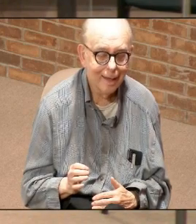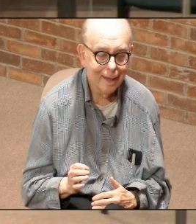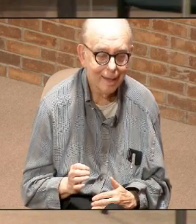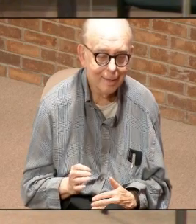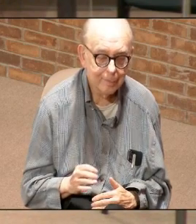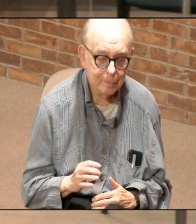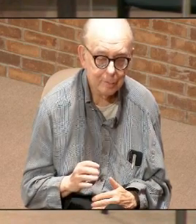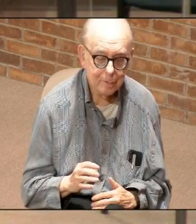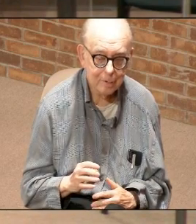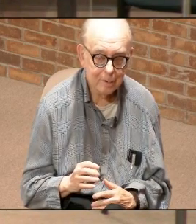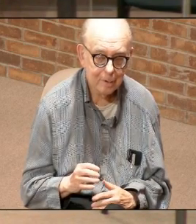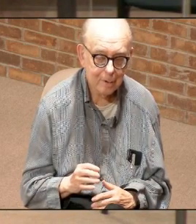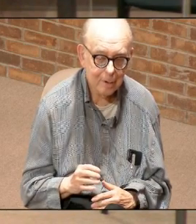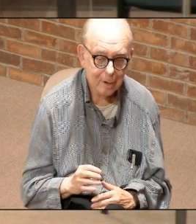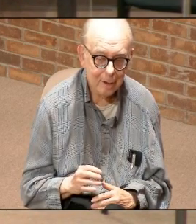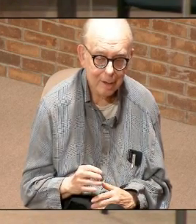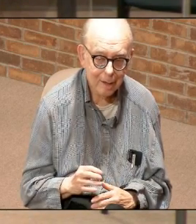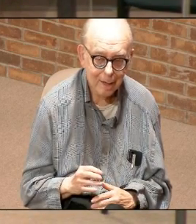Yeah.